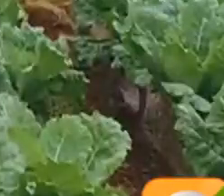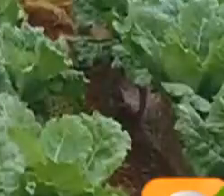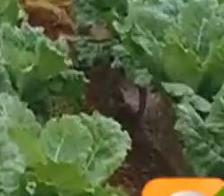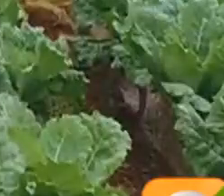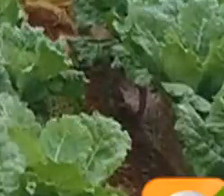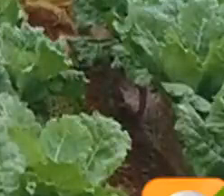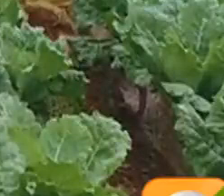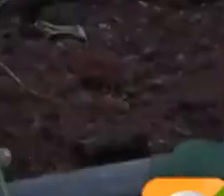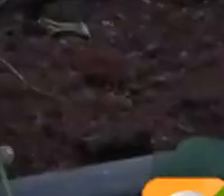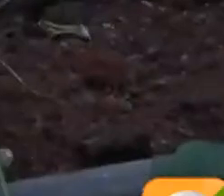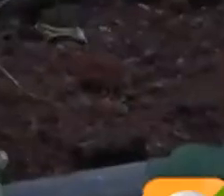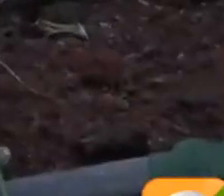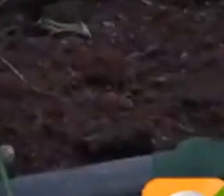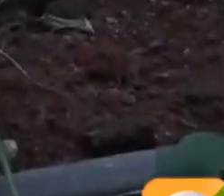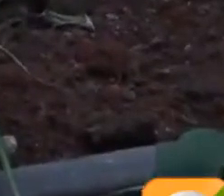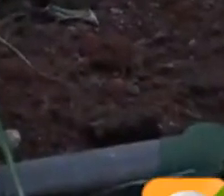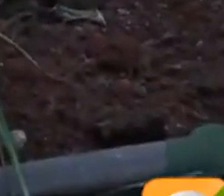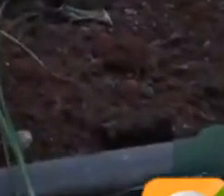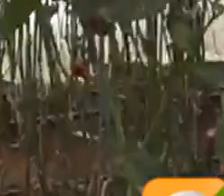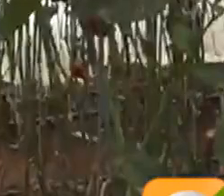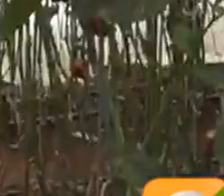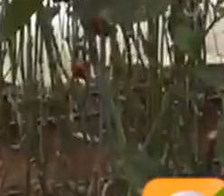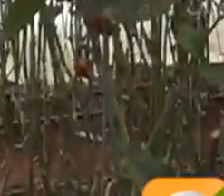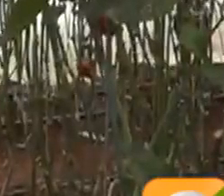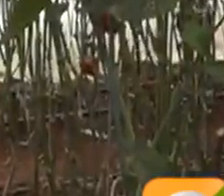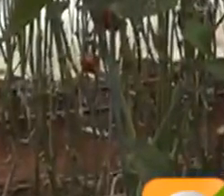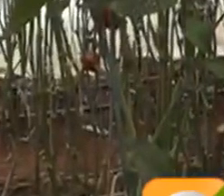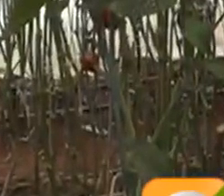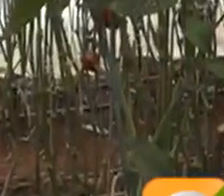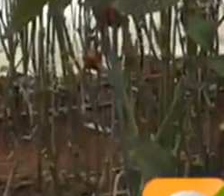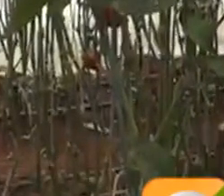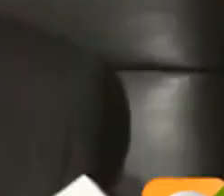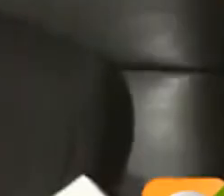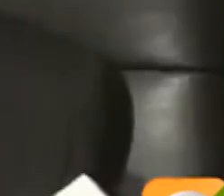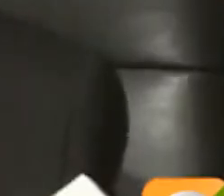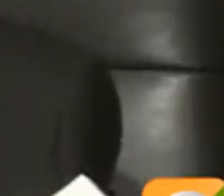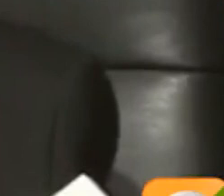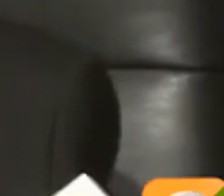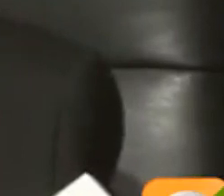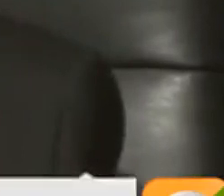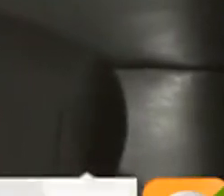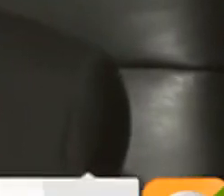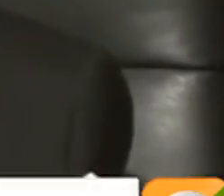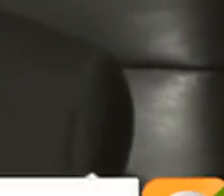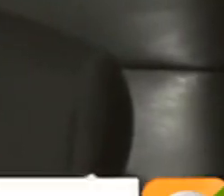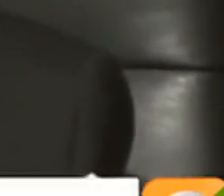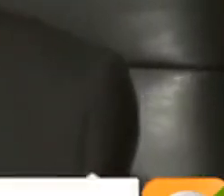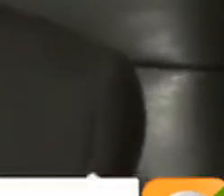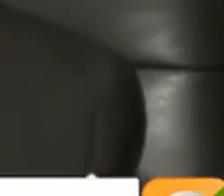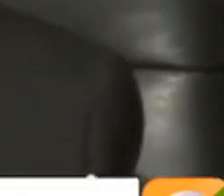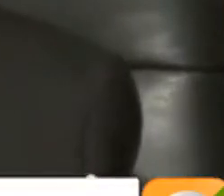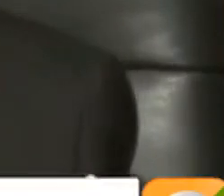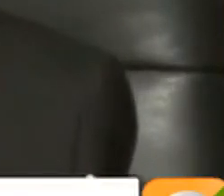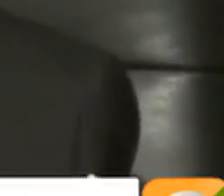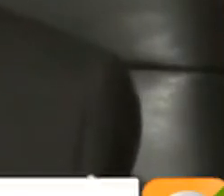was boarding the GMO boat at the time, including the current president. Until we are agreed as a country